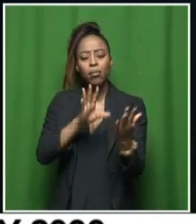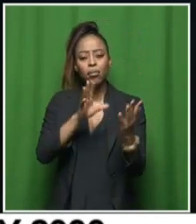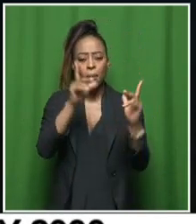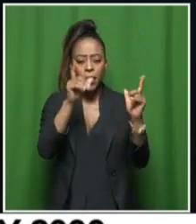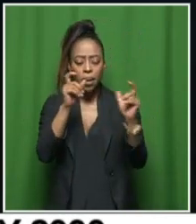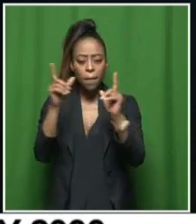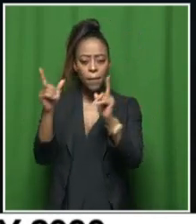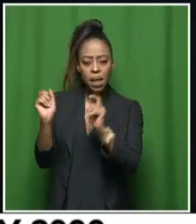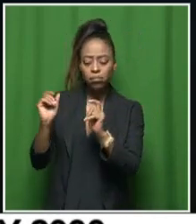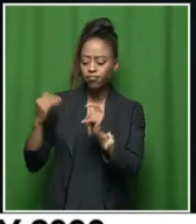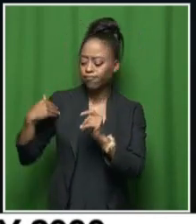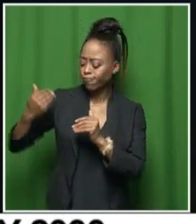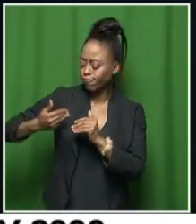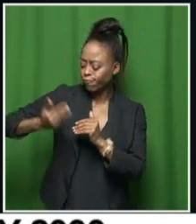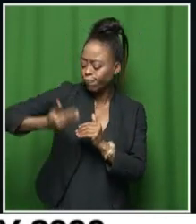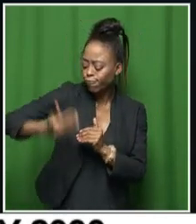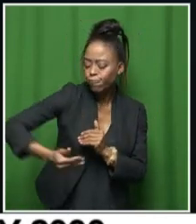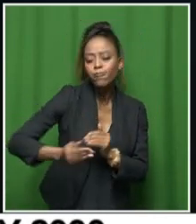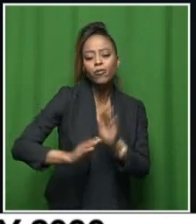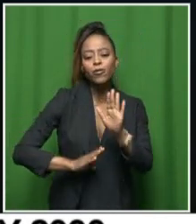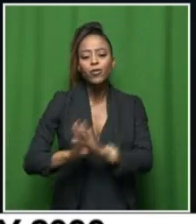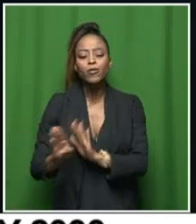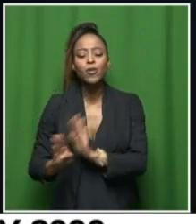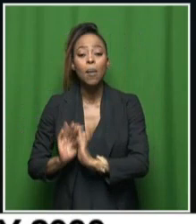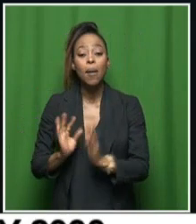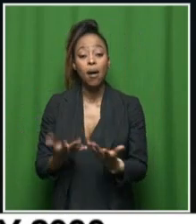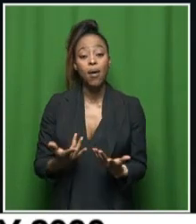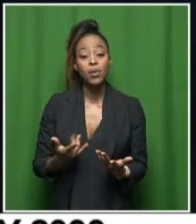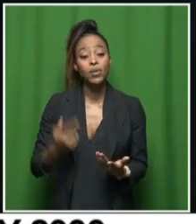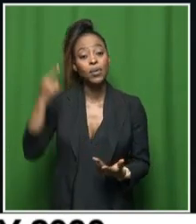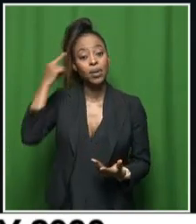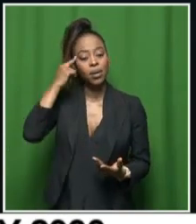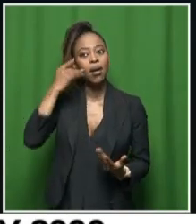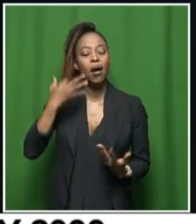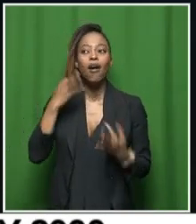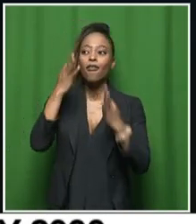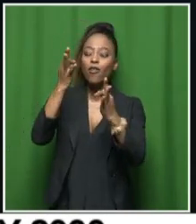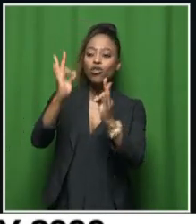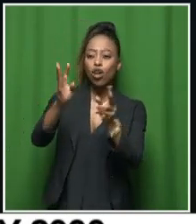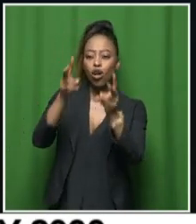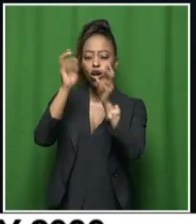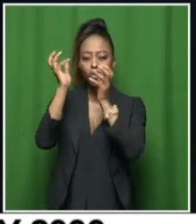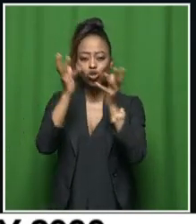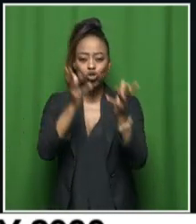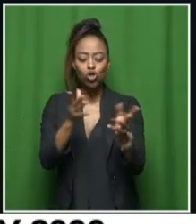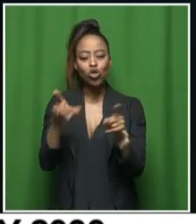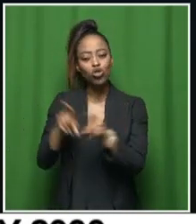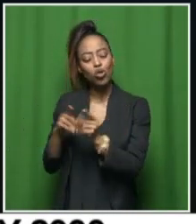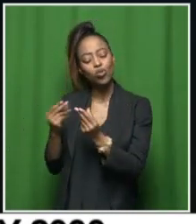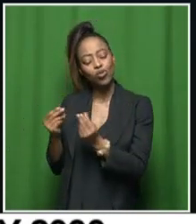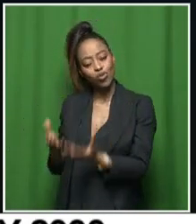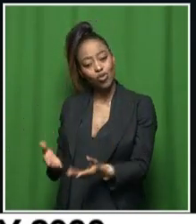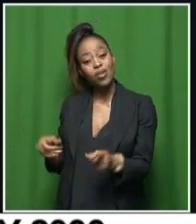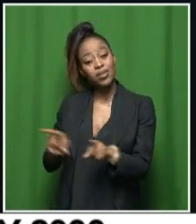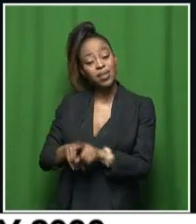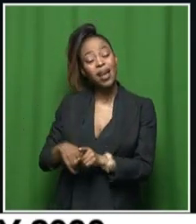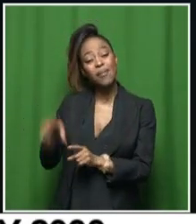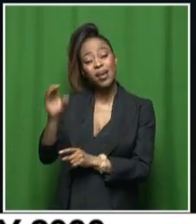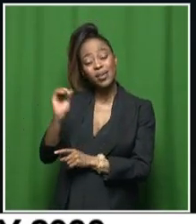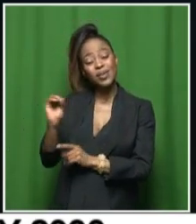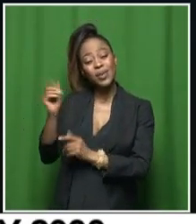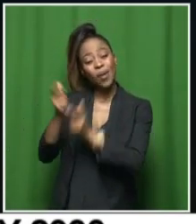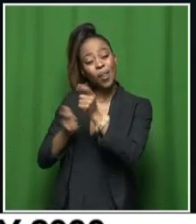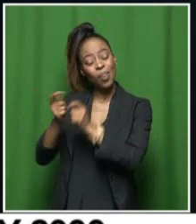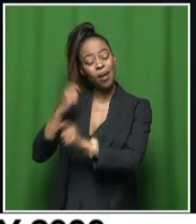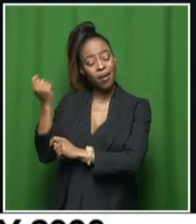we are progressing on these flagship initiatives, Reimagine Tomorrow, the Skimmelkrans Net Zero Dairy Farm, and also Project